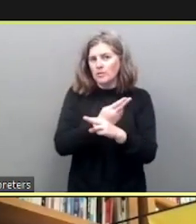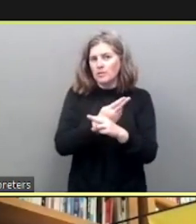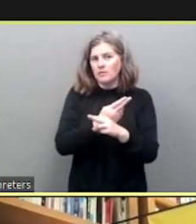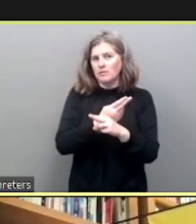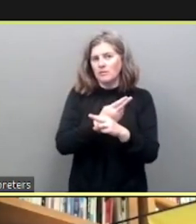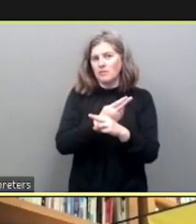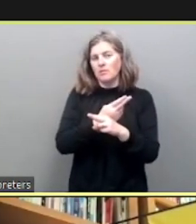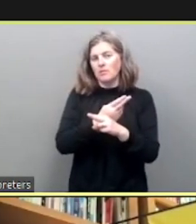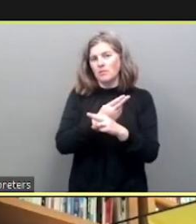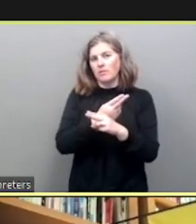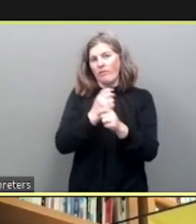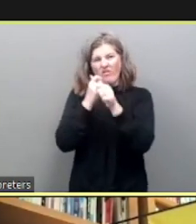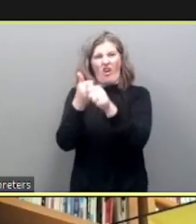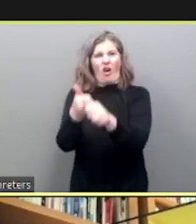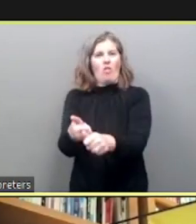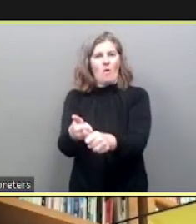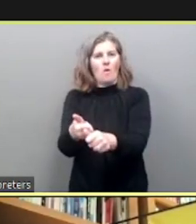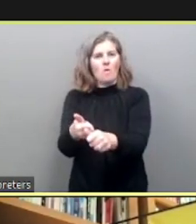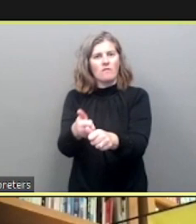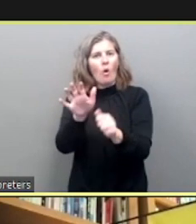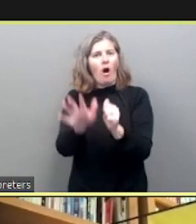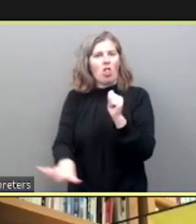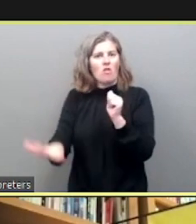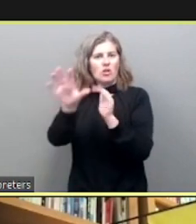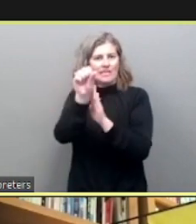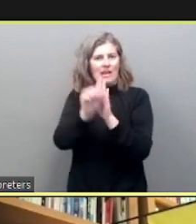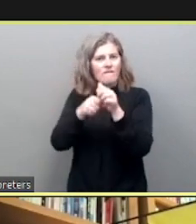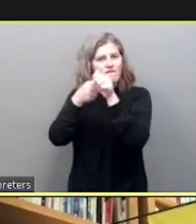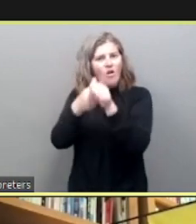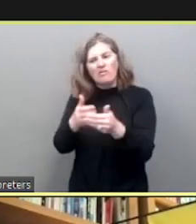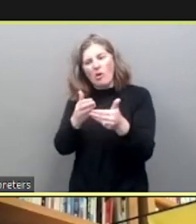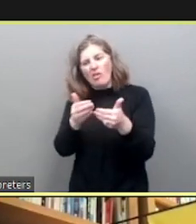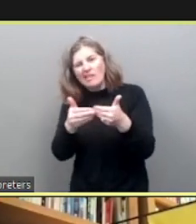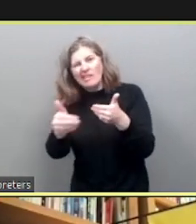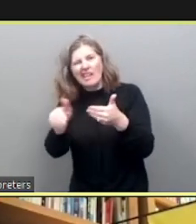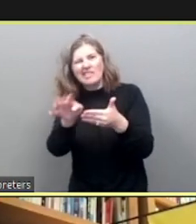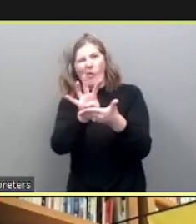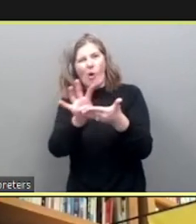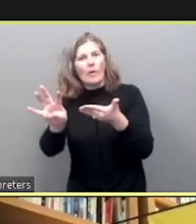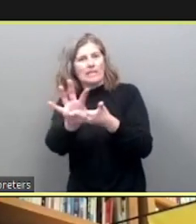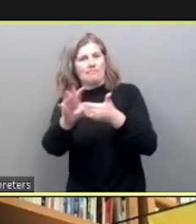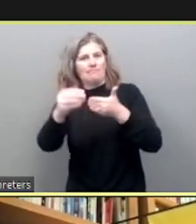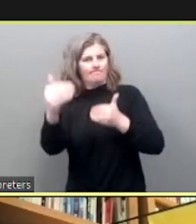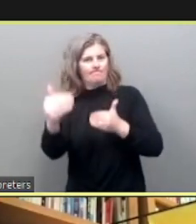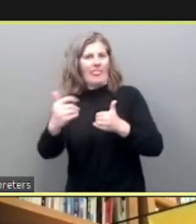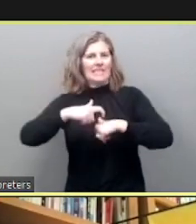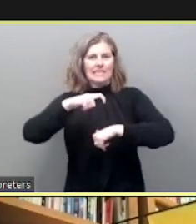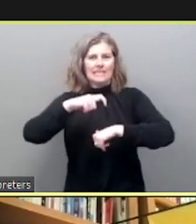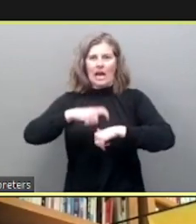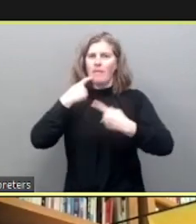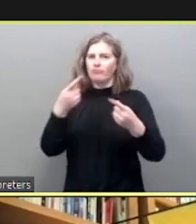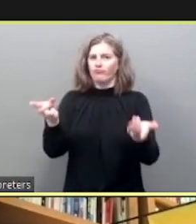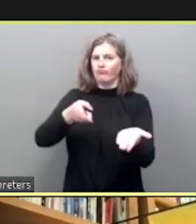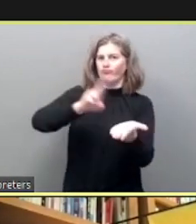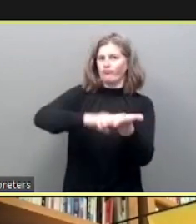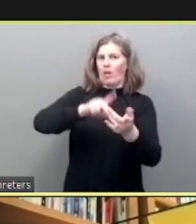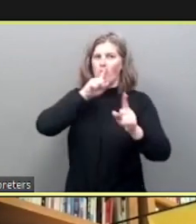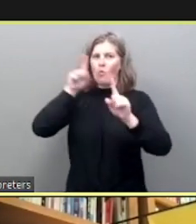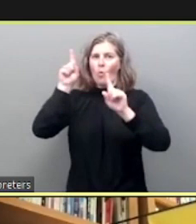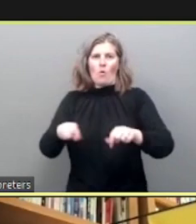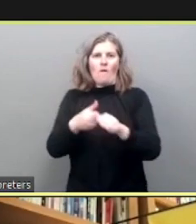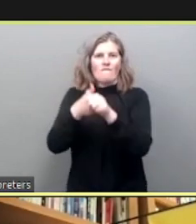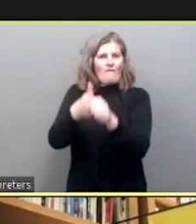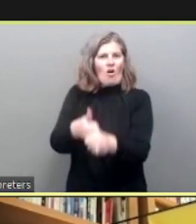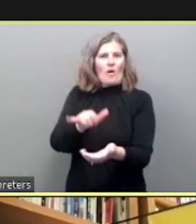what we will all be doing in the state over the next 4 weeks, which is the period of time that the order lasts.